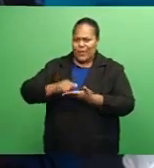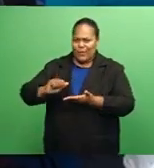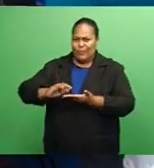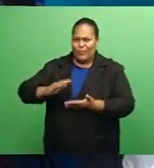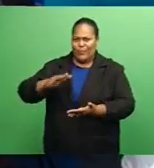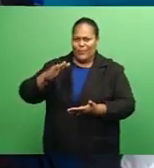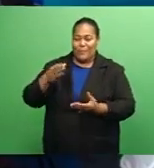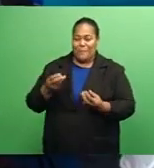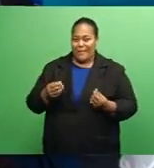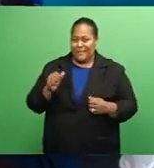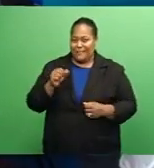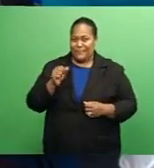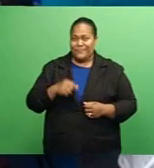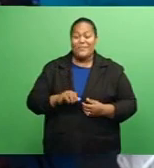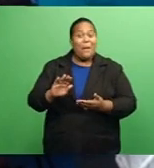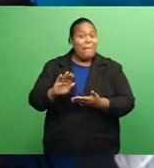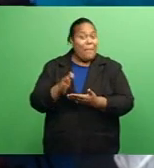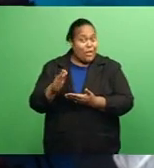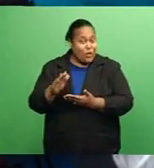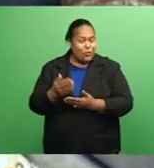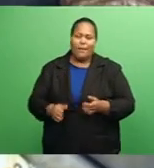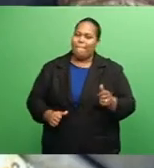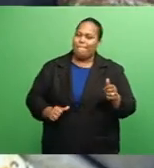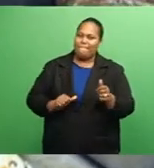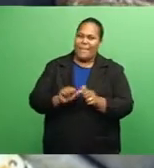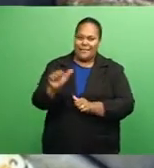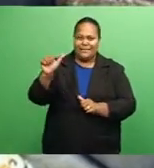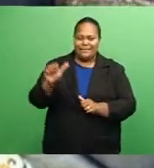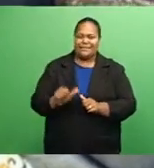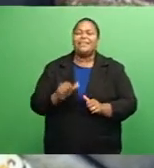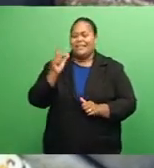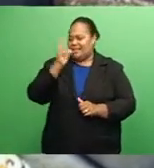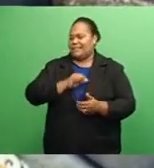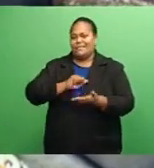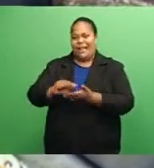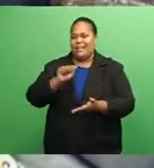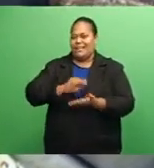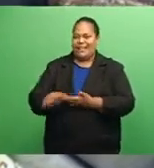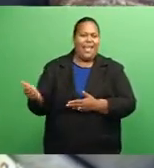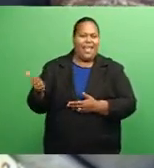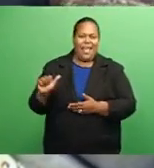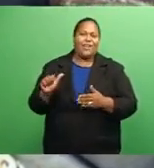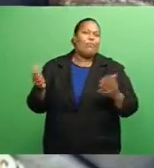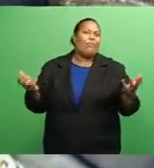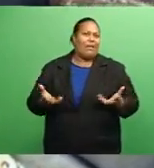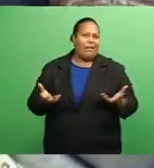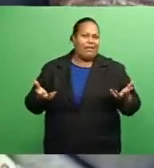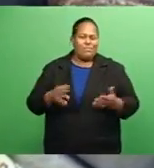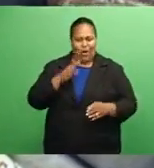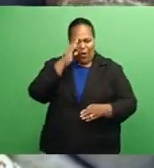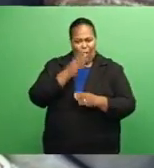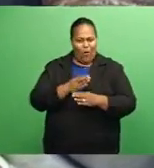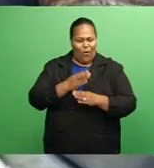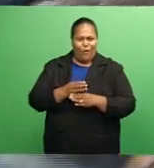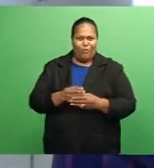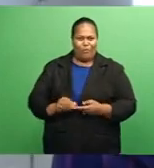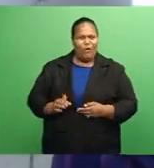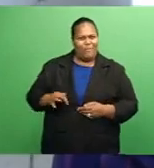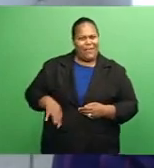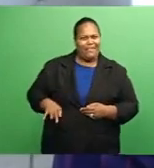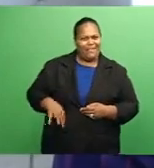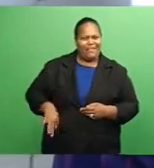Nuku says barbecue is the best seller in most events. Hence, she opted to sell the barbecue in hopes of making a profit.